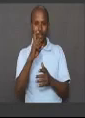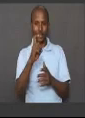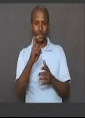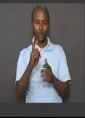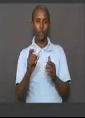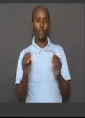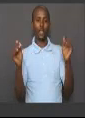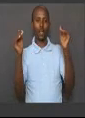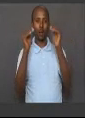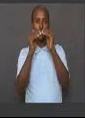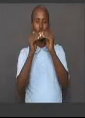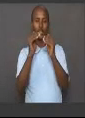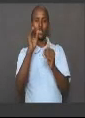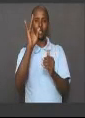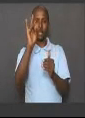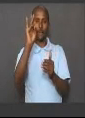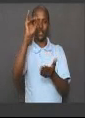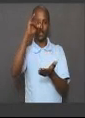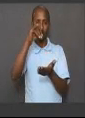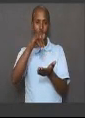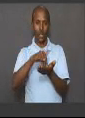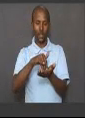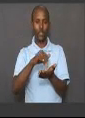1,200x equals